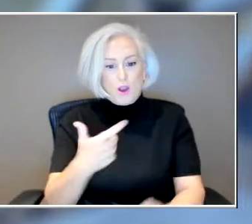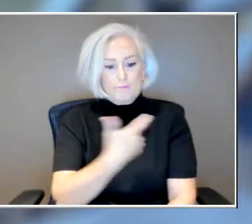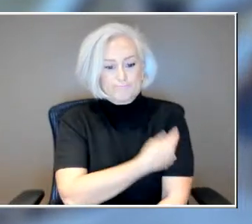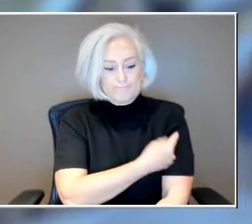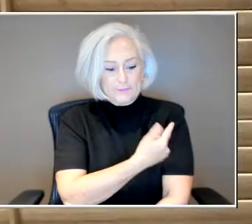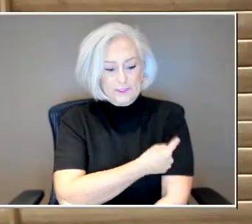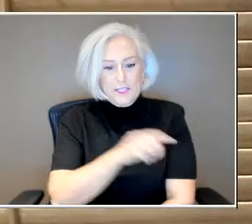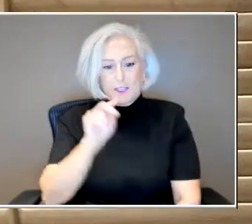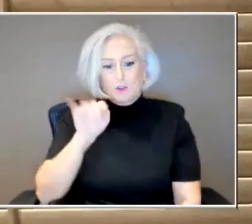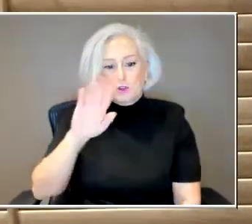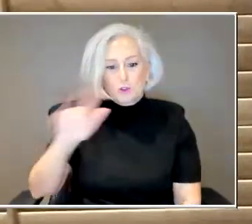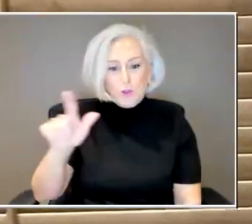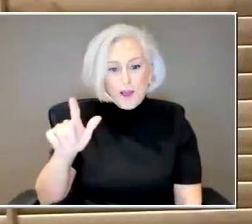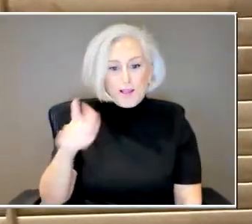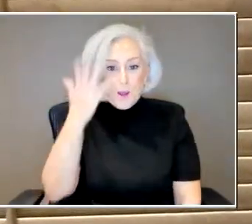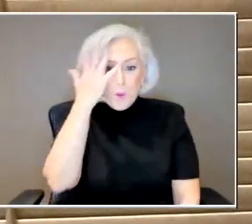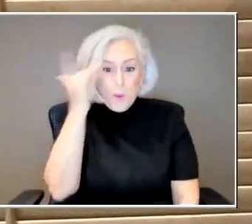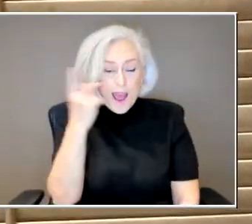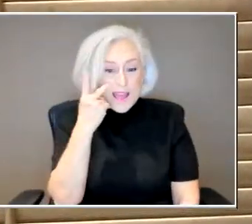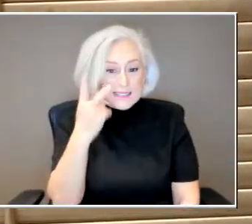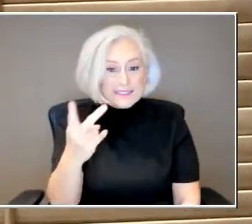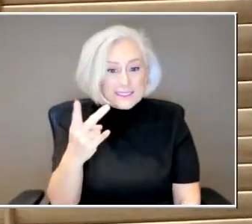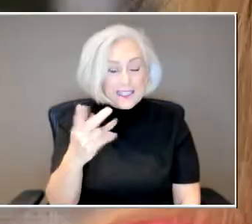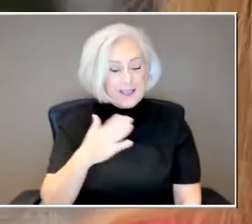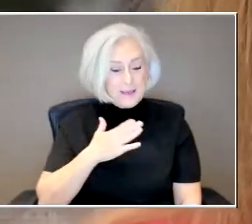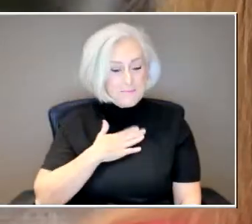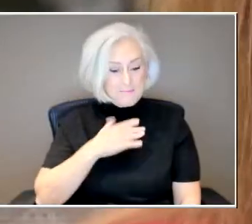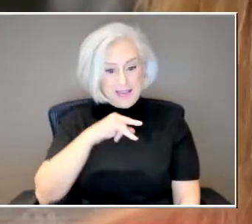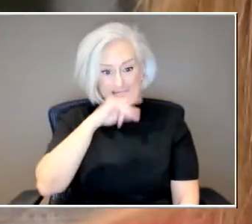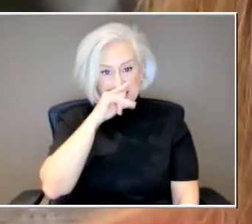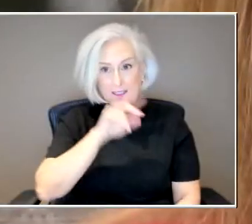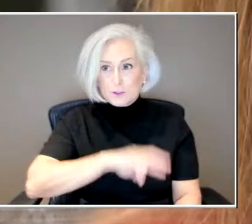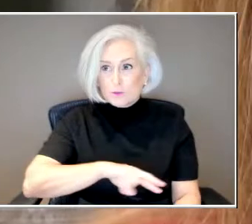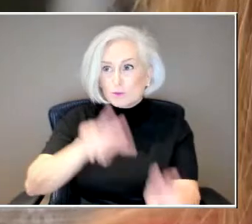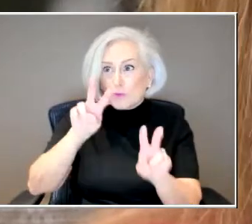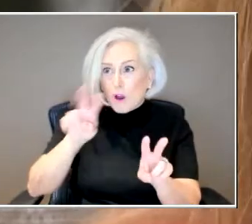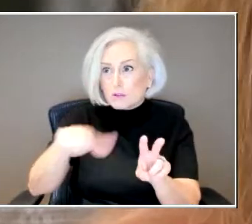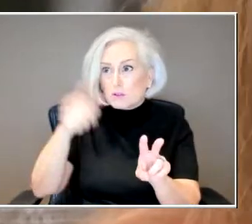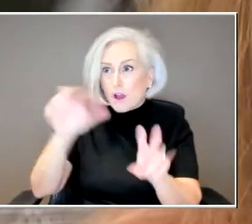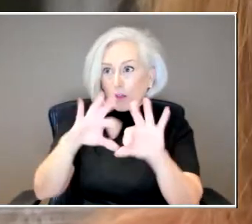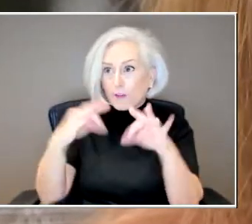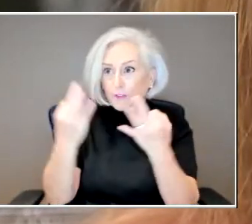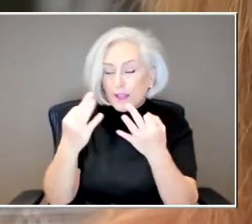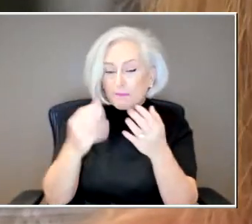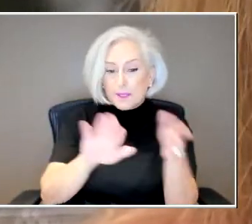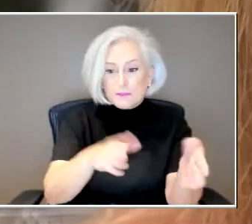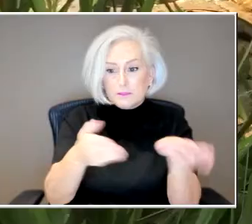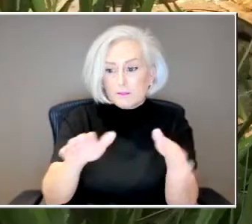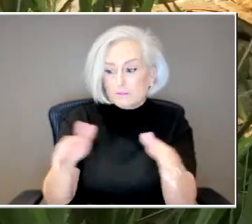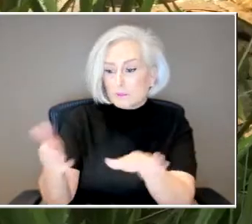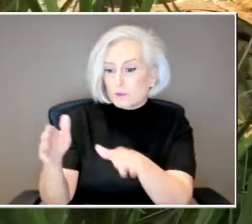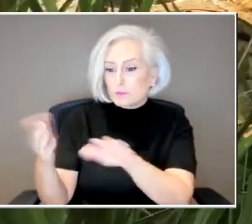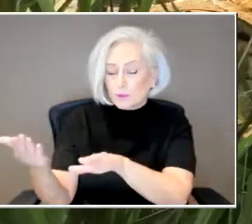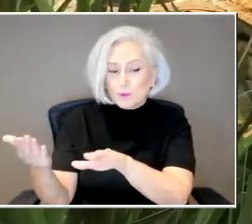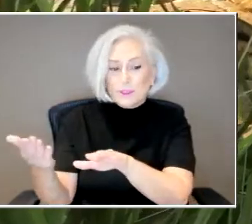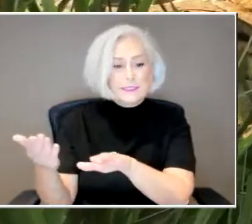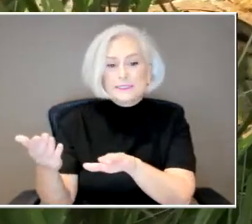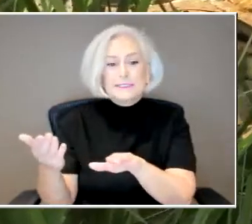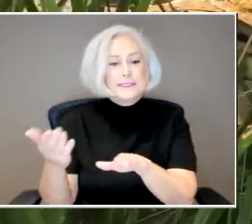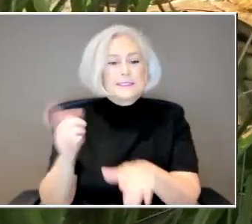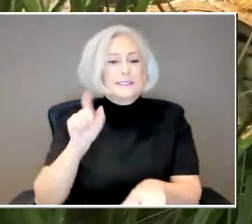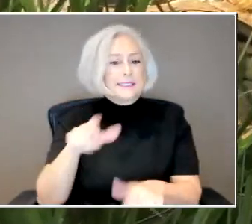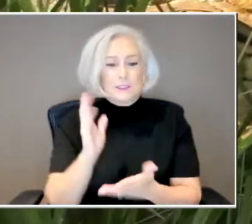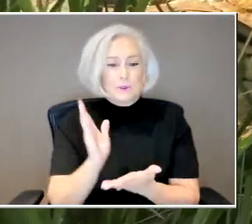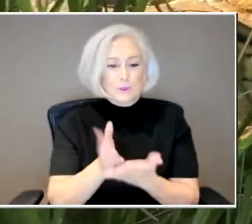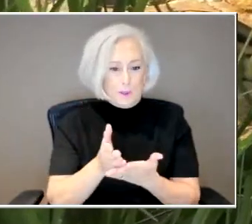different stages, see different family members go through it. And it sucks for everybody. Lori wants the